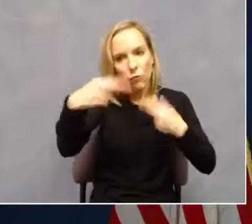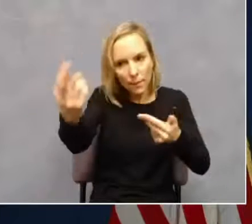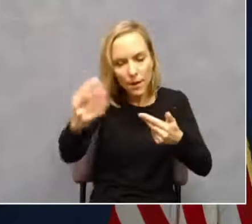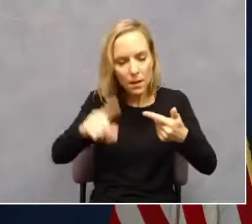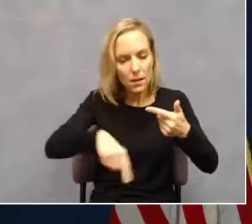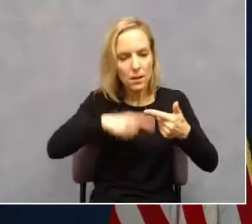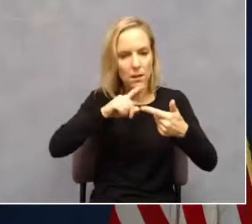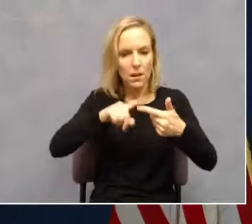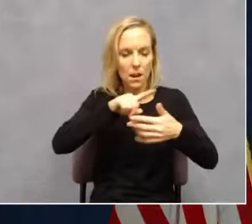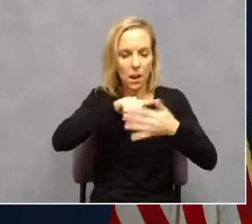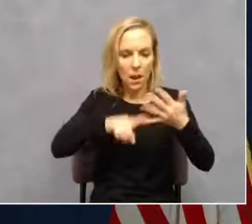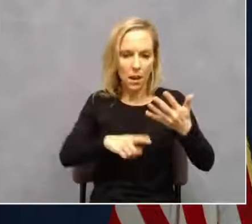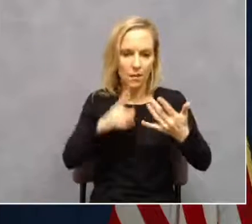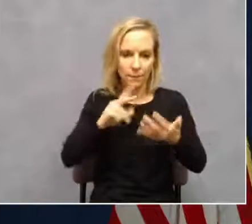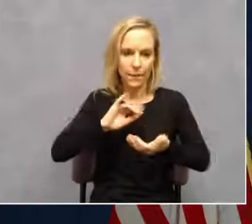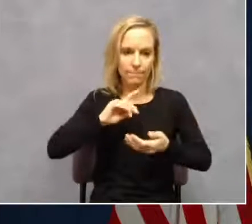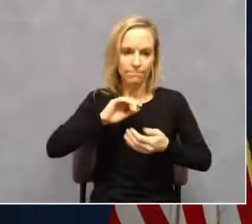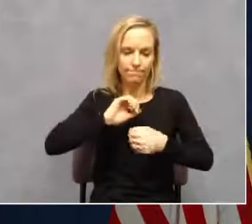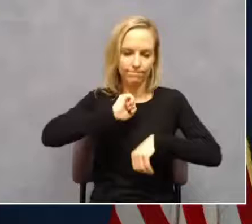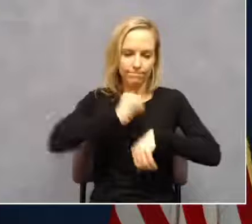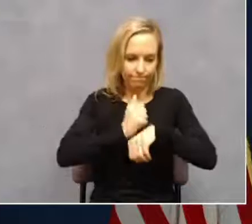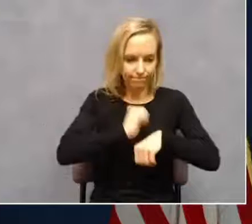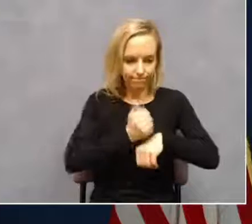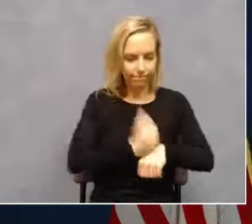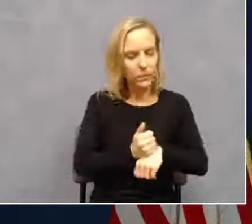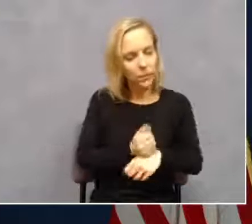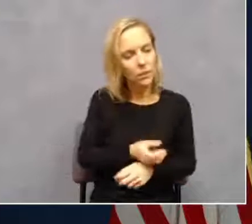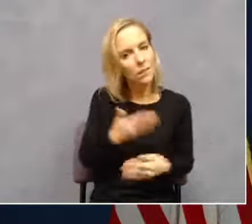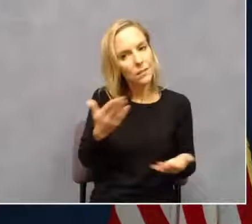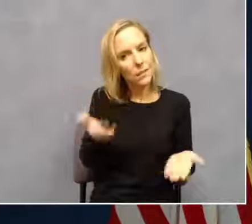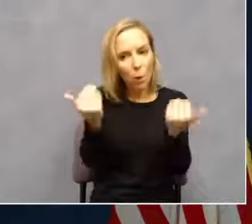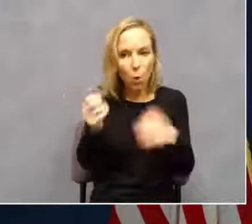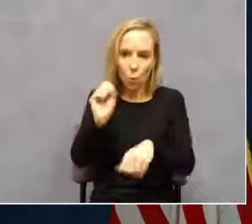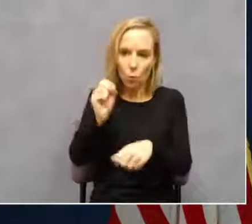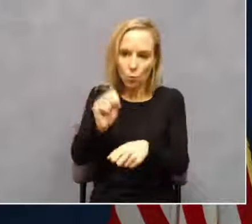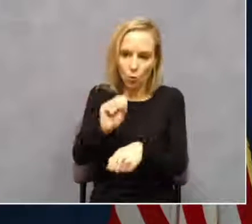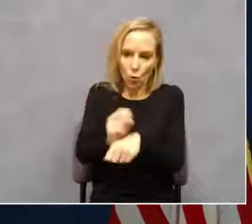into effect. Come on, let's work hard on this. Looking at where we are